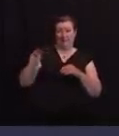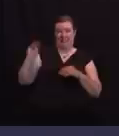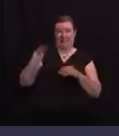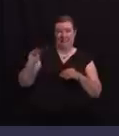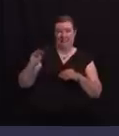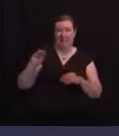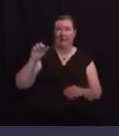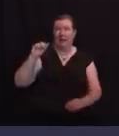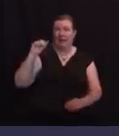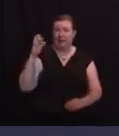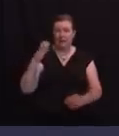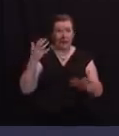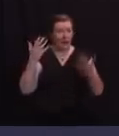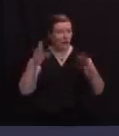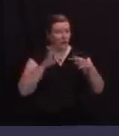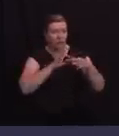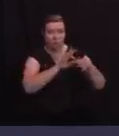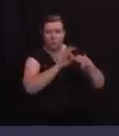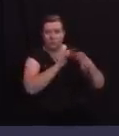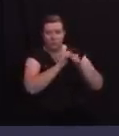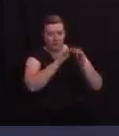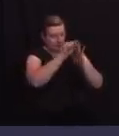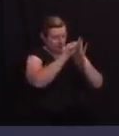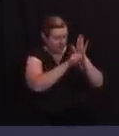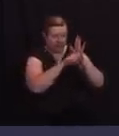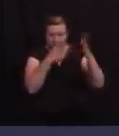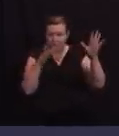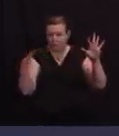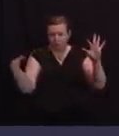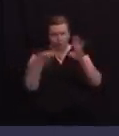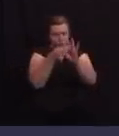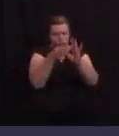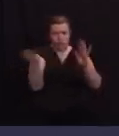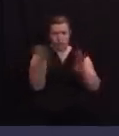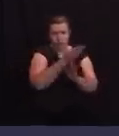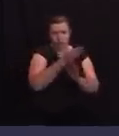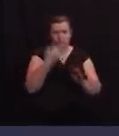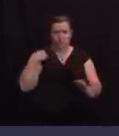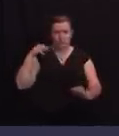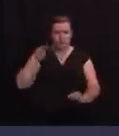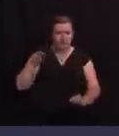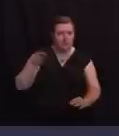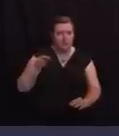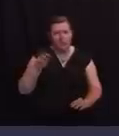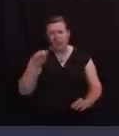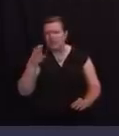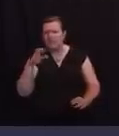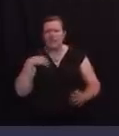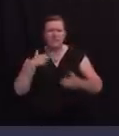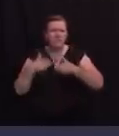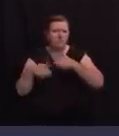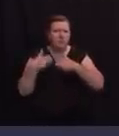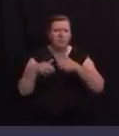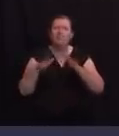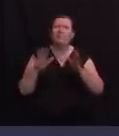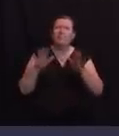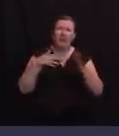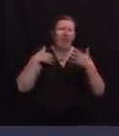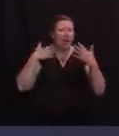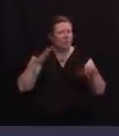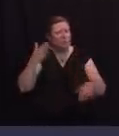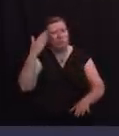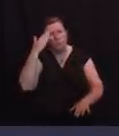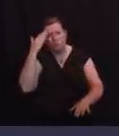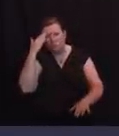deep relationship. It's not like we woke up on Monday and realized that we needed to focus on public safety in any